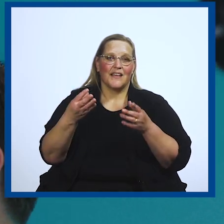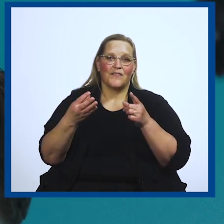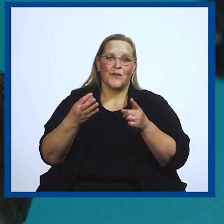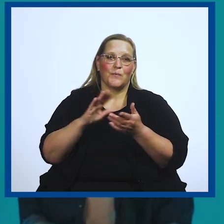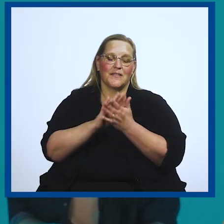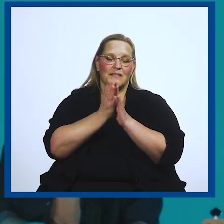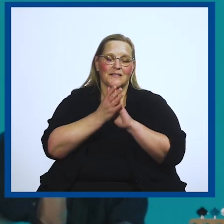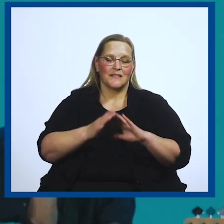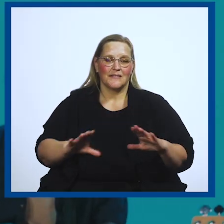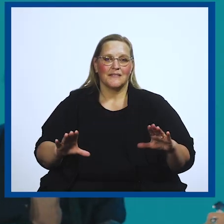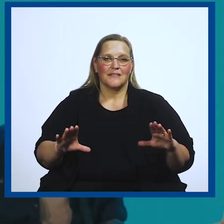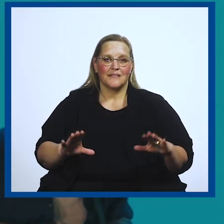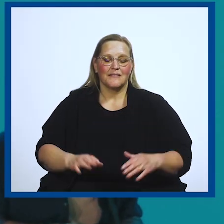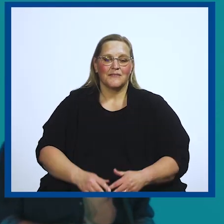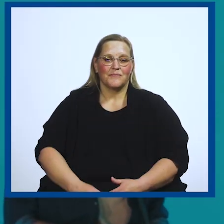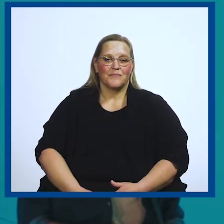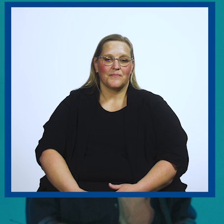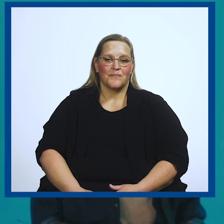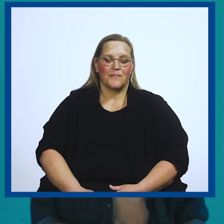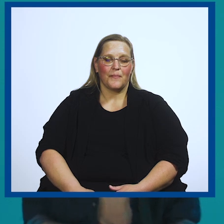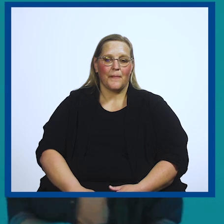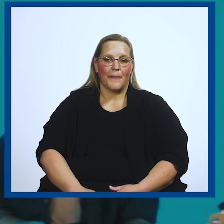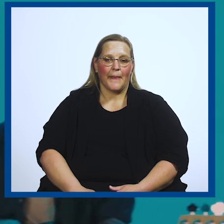you peace.